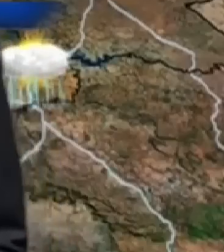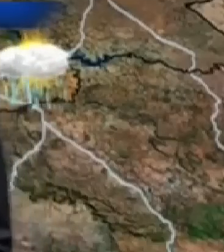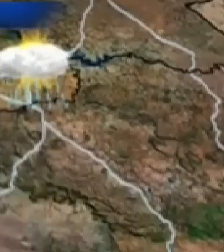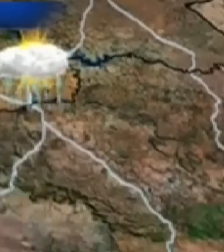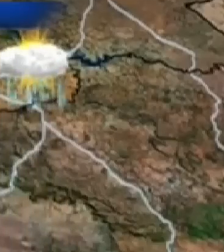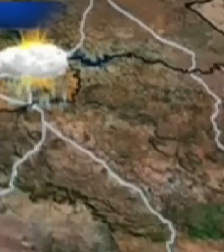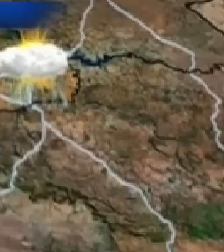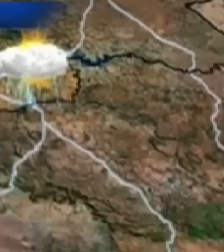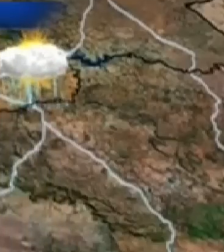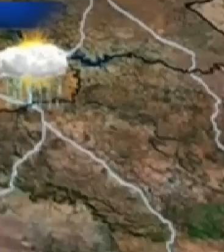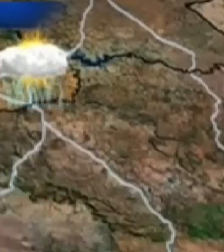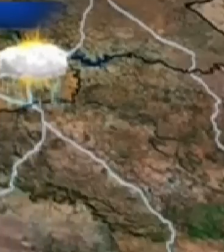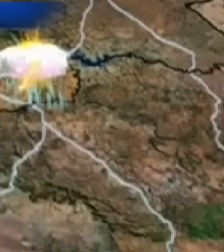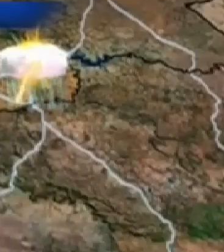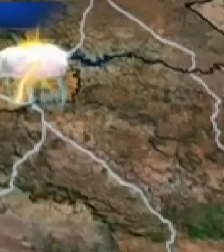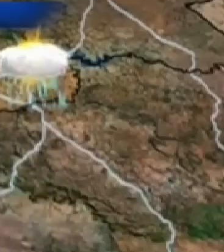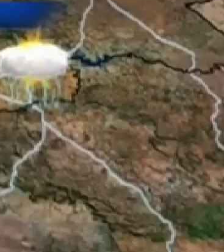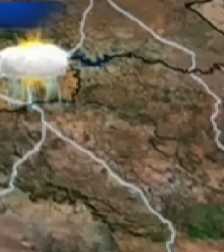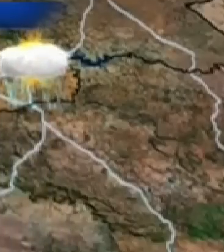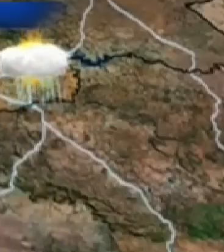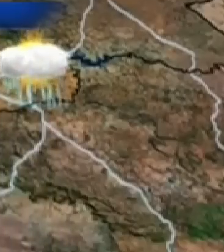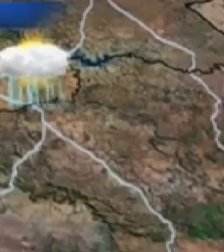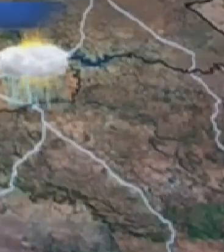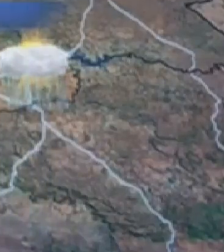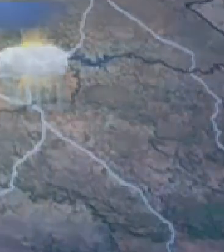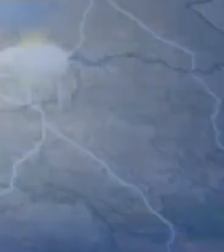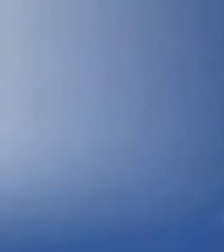sale ba buitsa bele pidi ha kal ha be etso khatsa